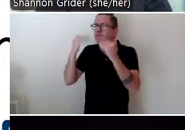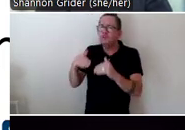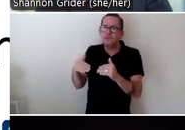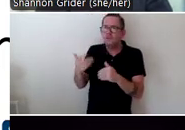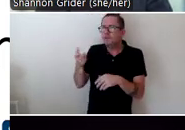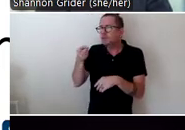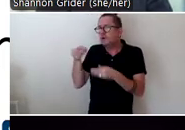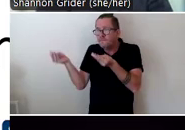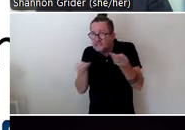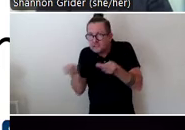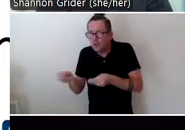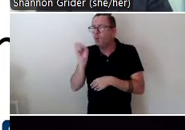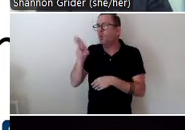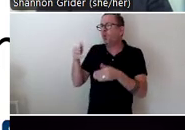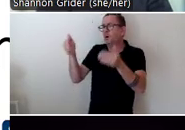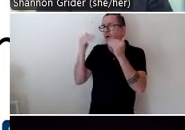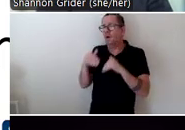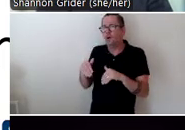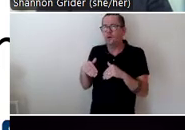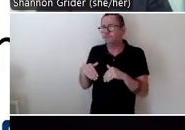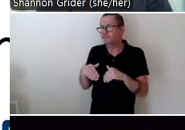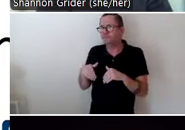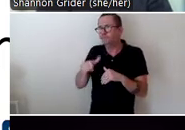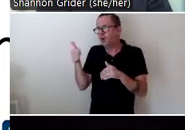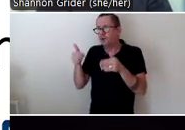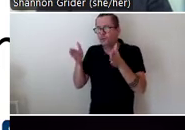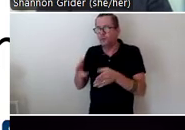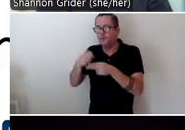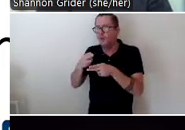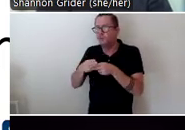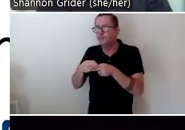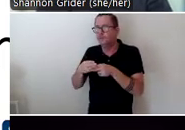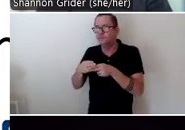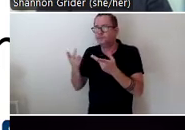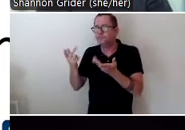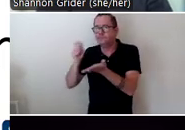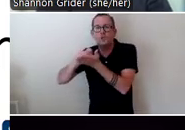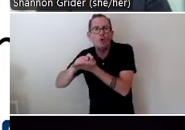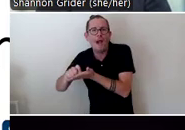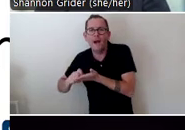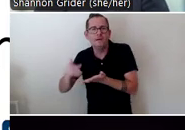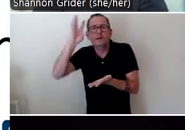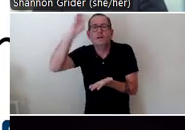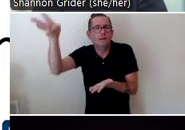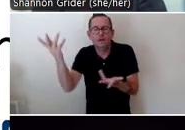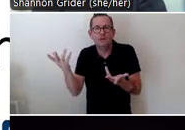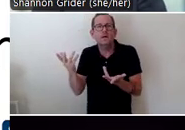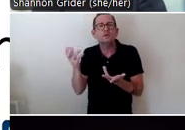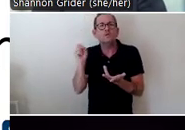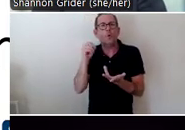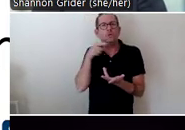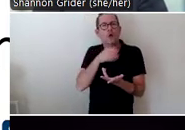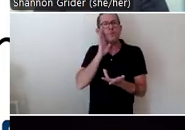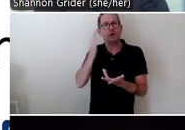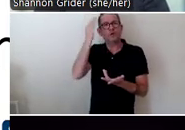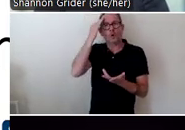person. So make sure that you let them know, okay, this person is coming, they're facilitating the meeting, this person is coming, they're